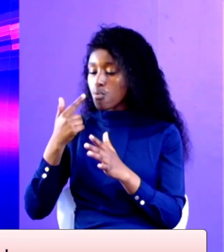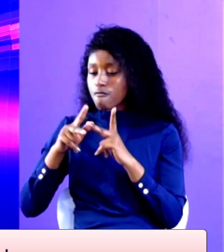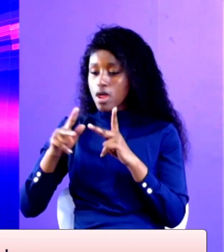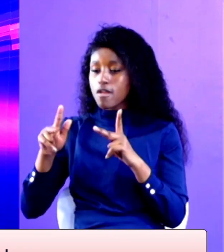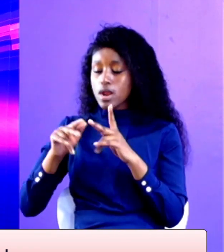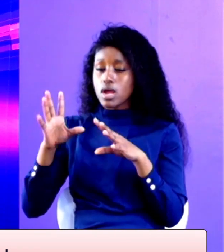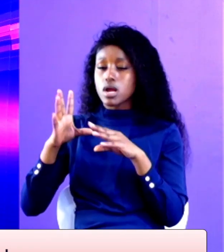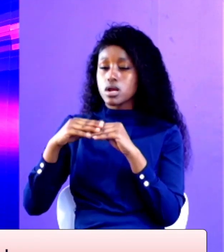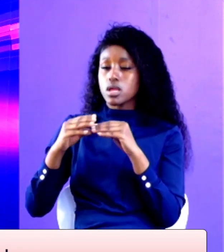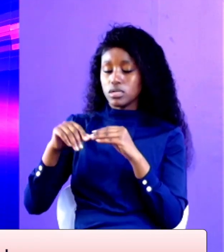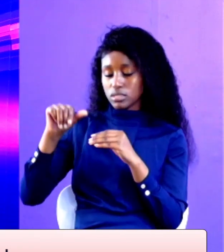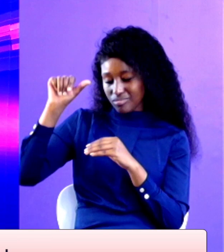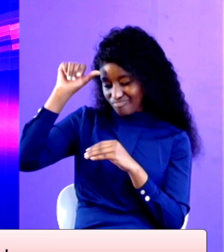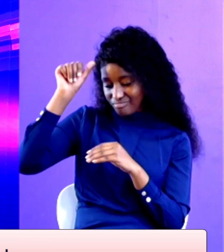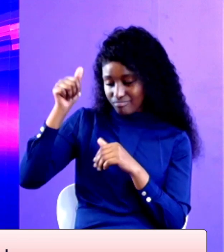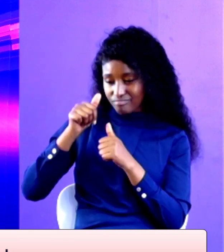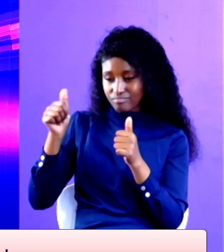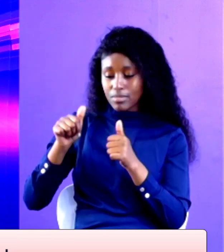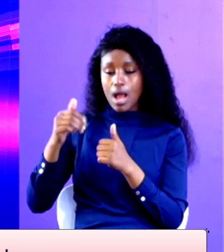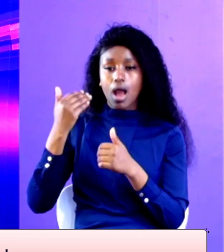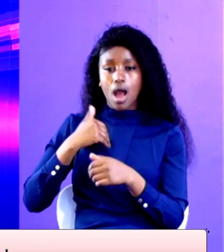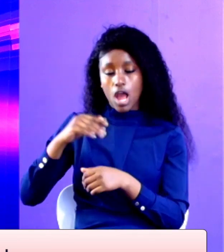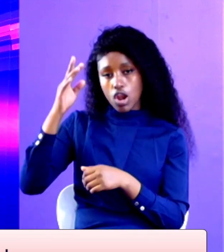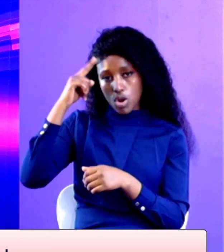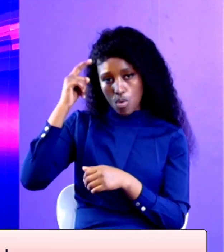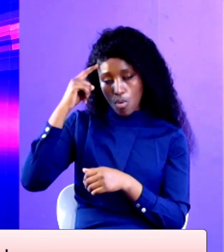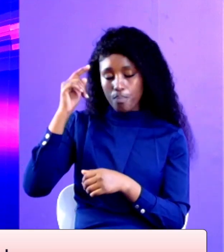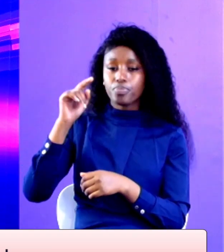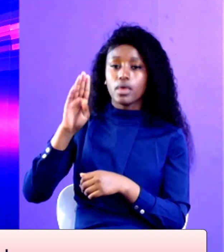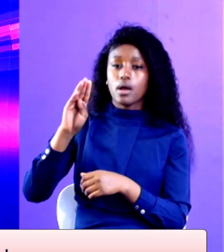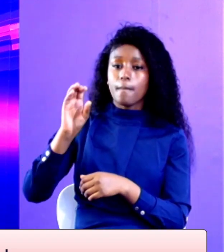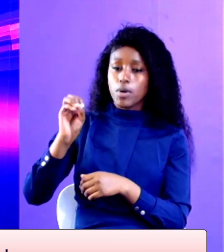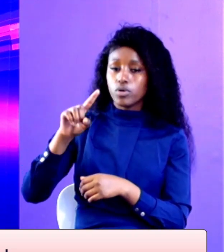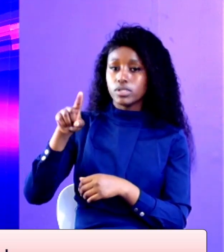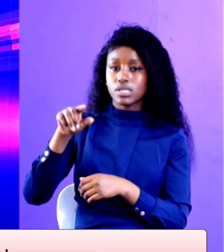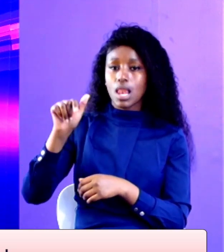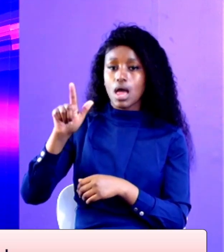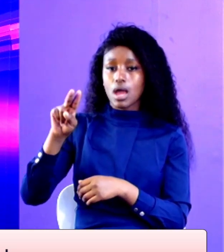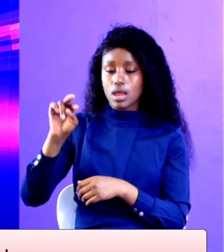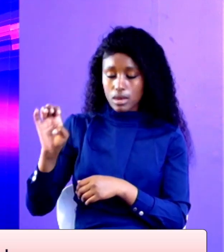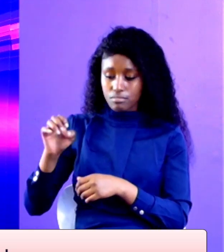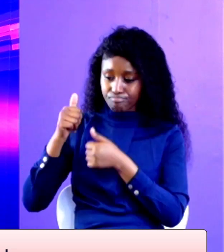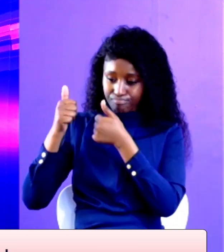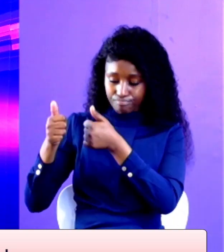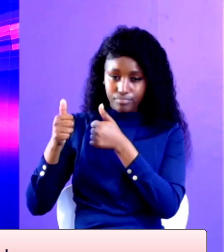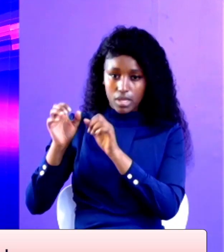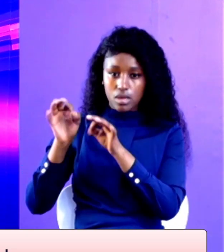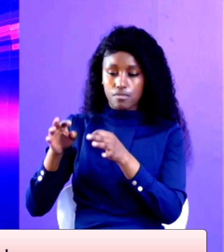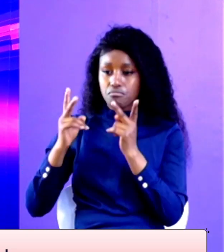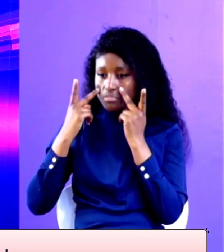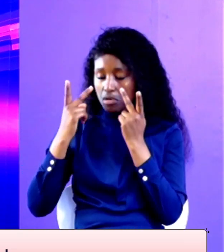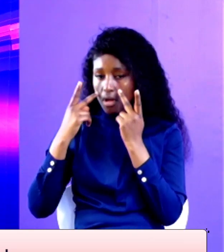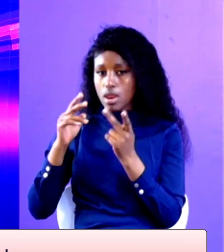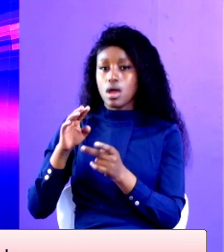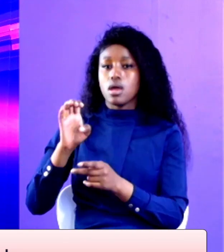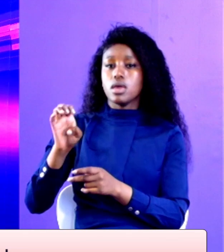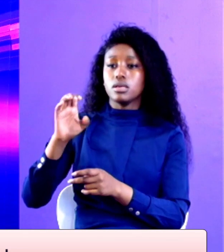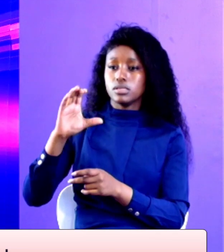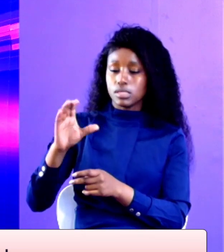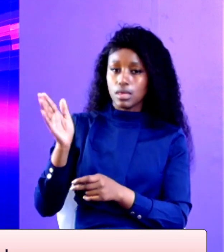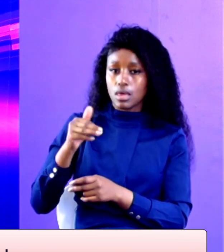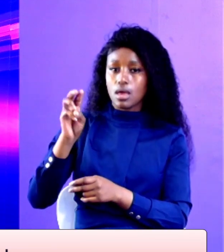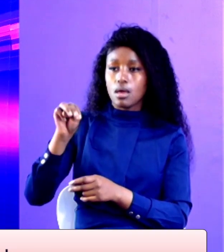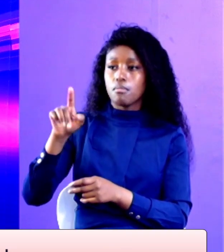You know, Szoboszlai is good. Is good. Even if you watched the AC Milan game, you could